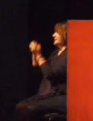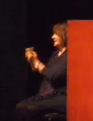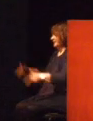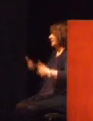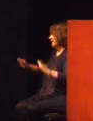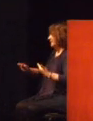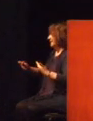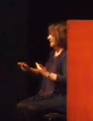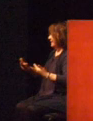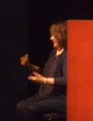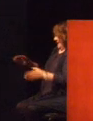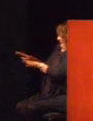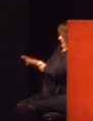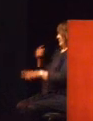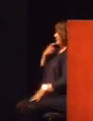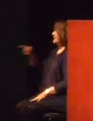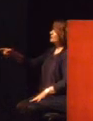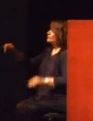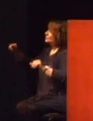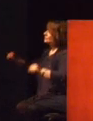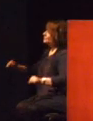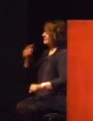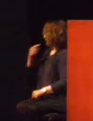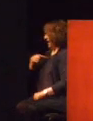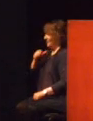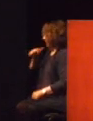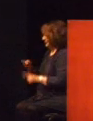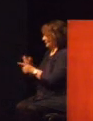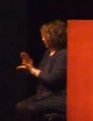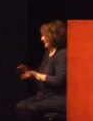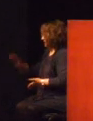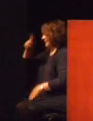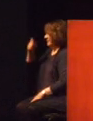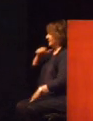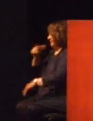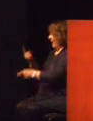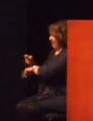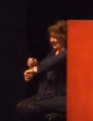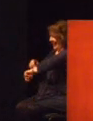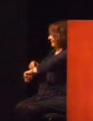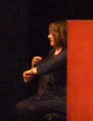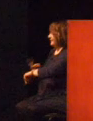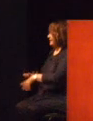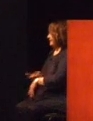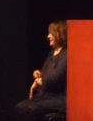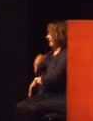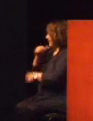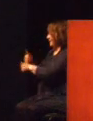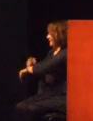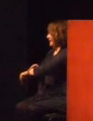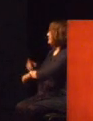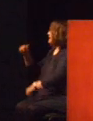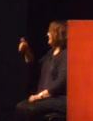in. And I'll close by saying, you can tell I'm not from Cuesta College because I'm not timely. It is It